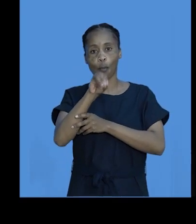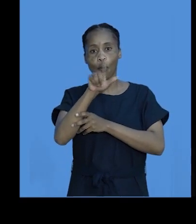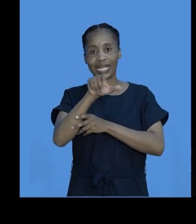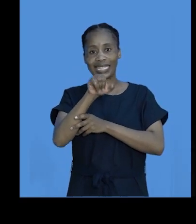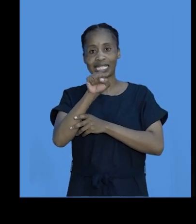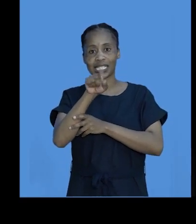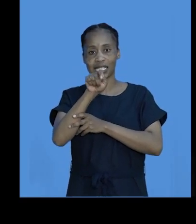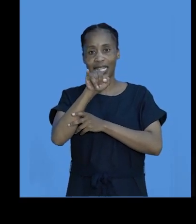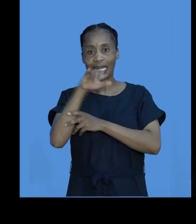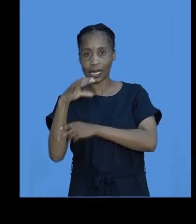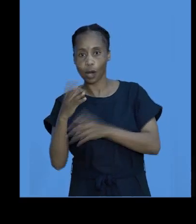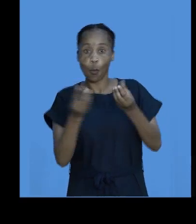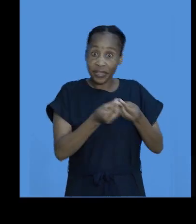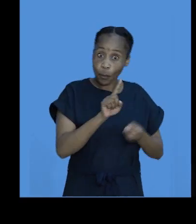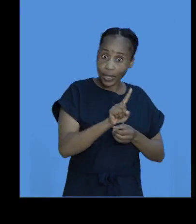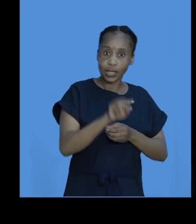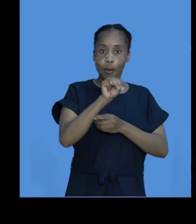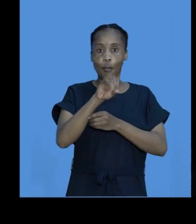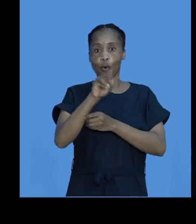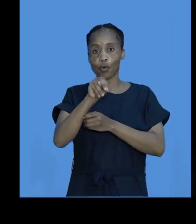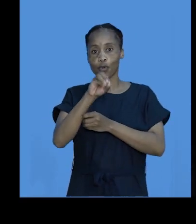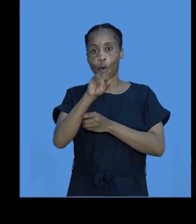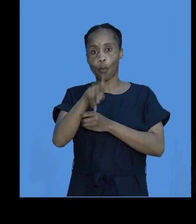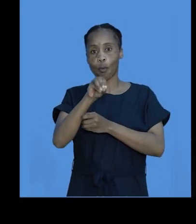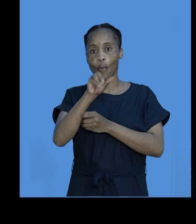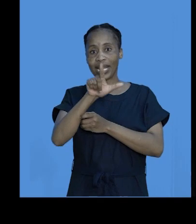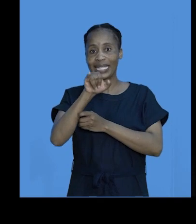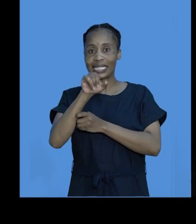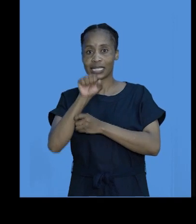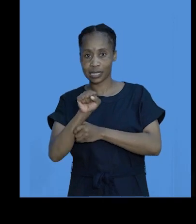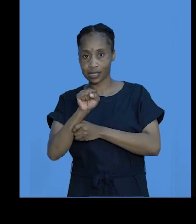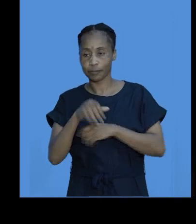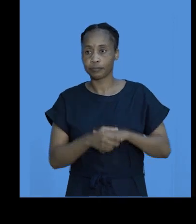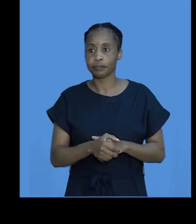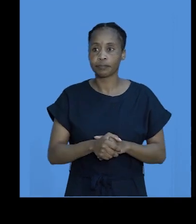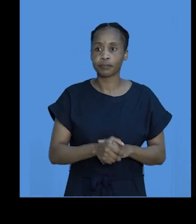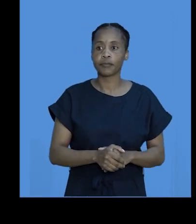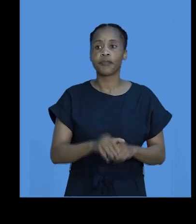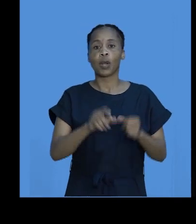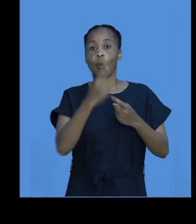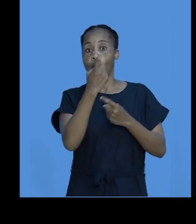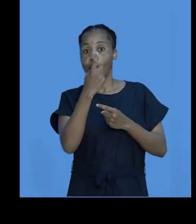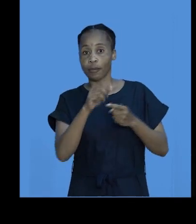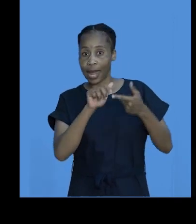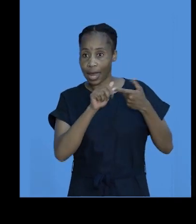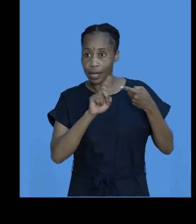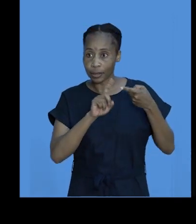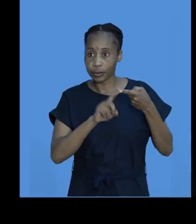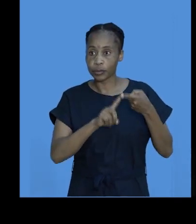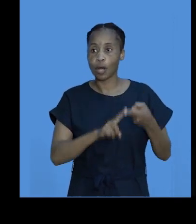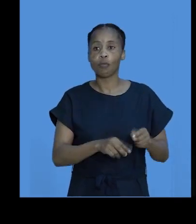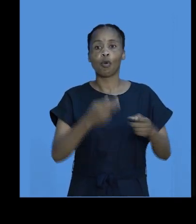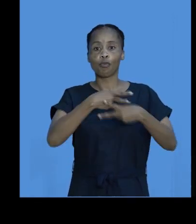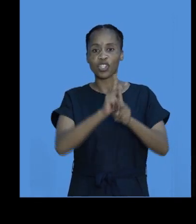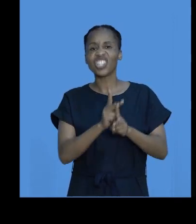also the monopolist, right? A says is that they produce homogeneous product, right? Number B says is that they